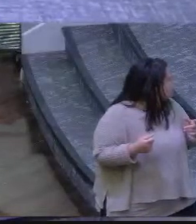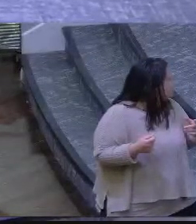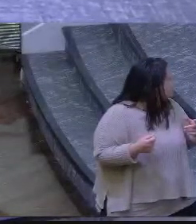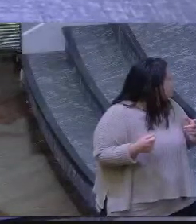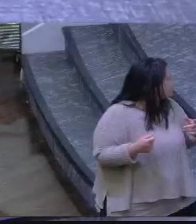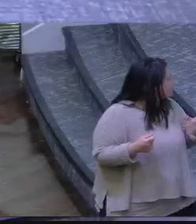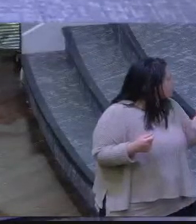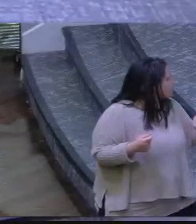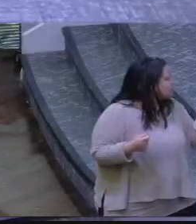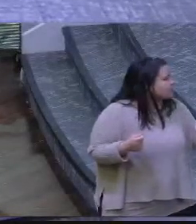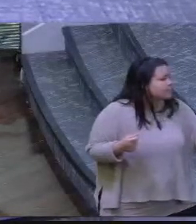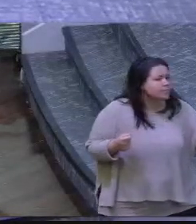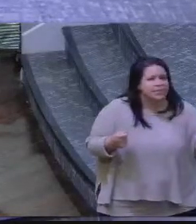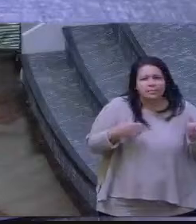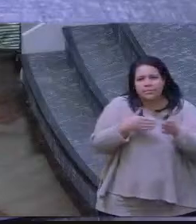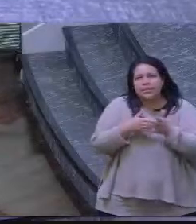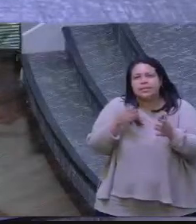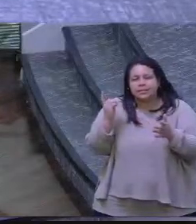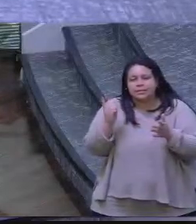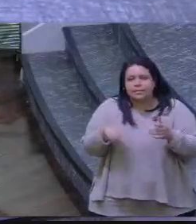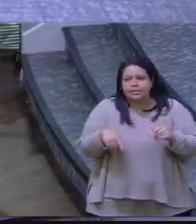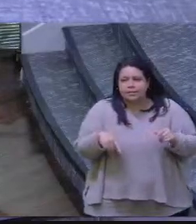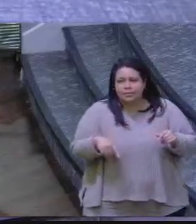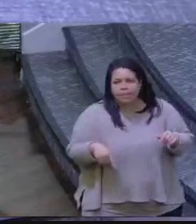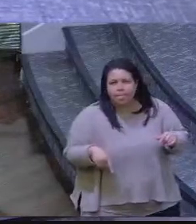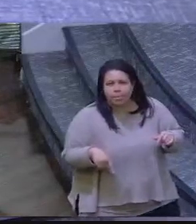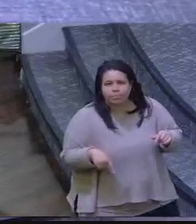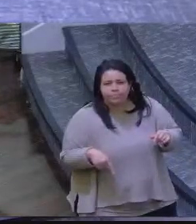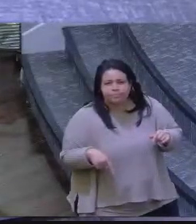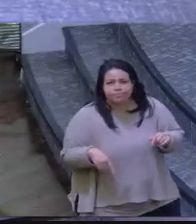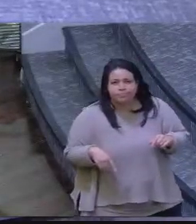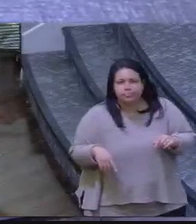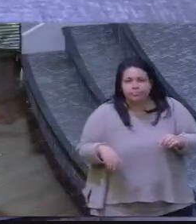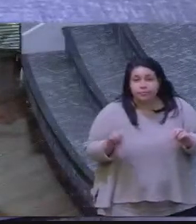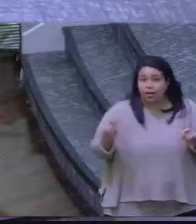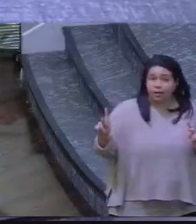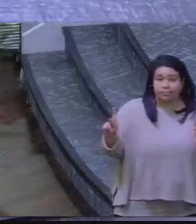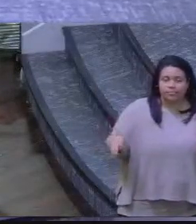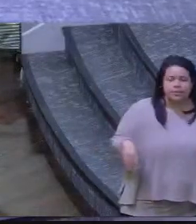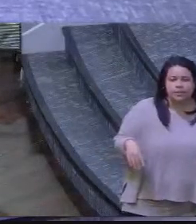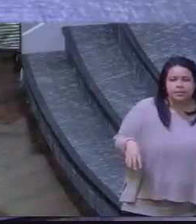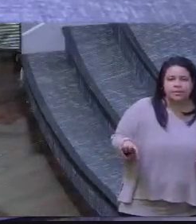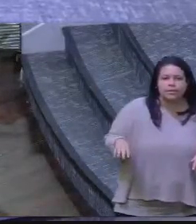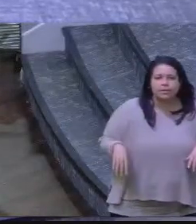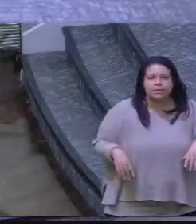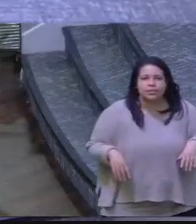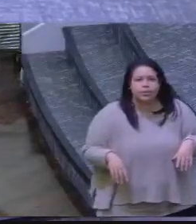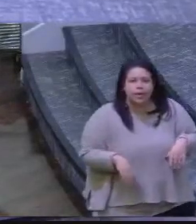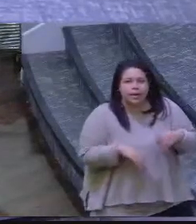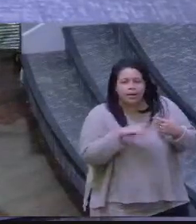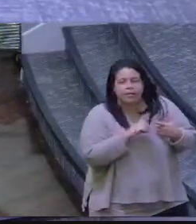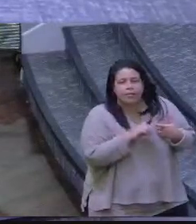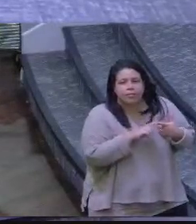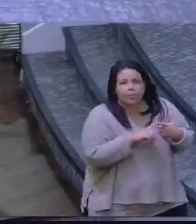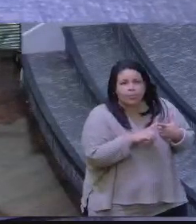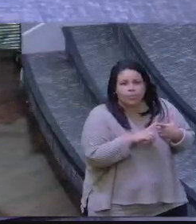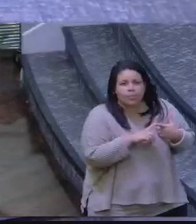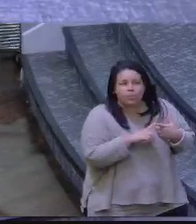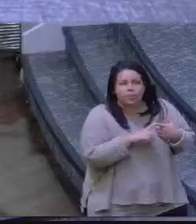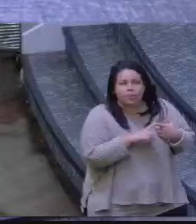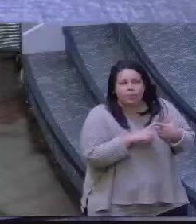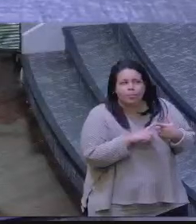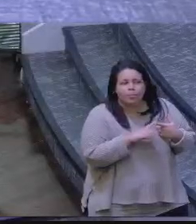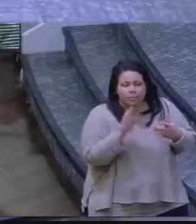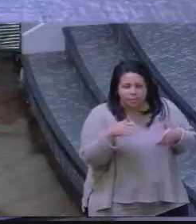That's an abstainment. That's an abstain? Okay, all right, okay. So we have one abstention and, but that motion